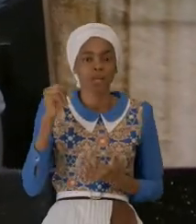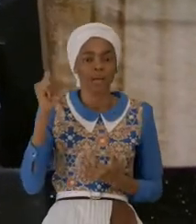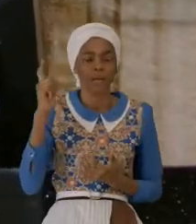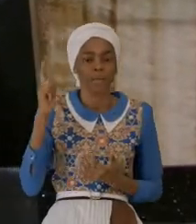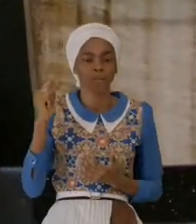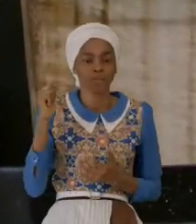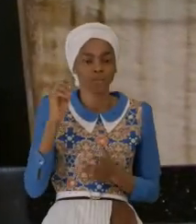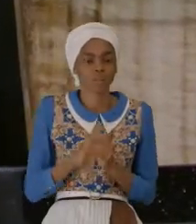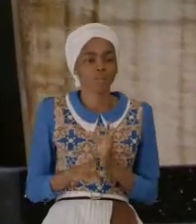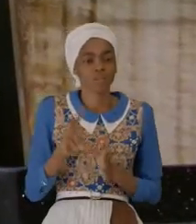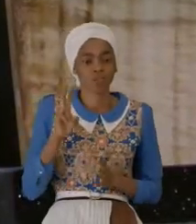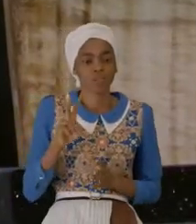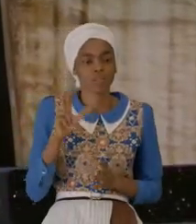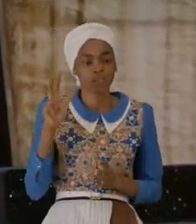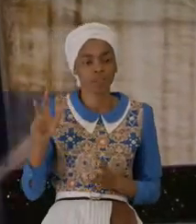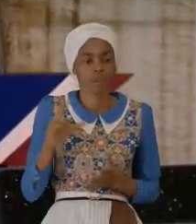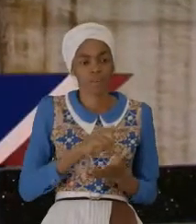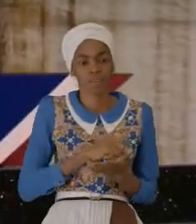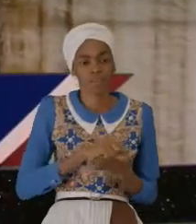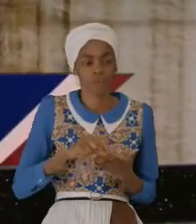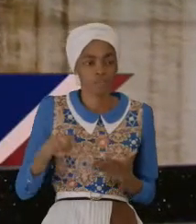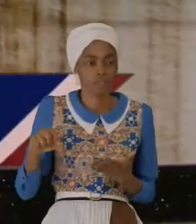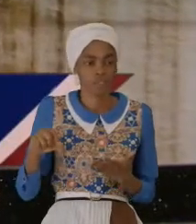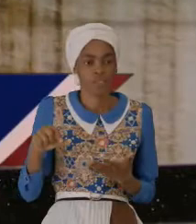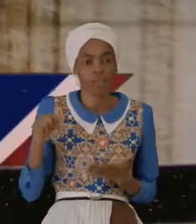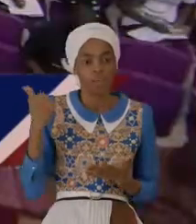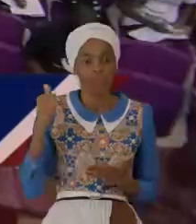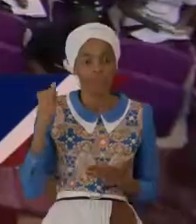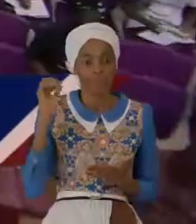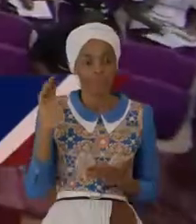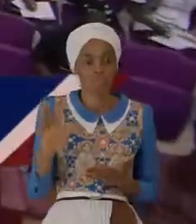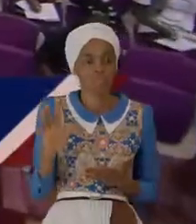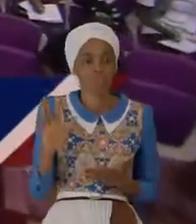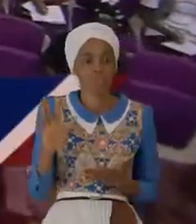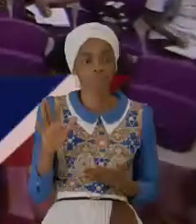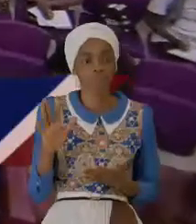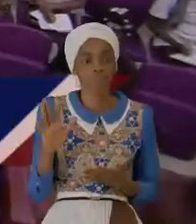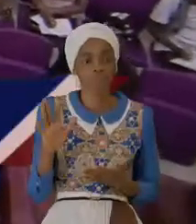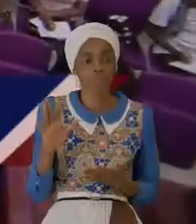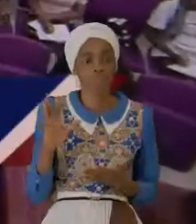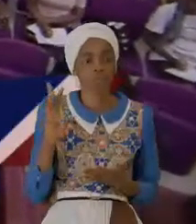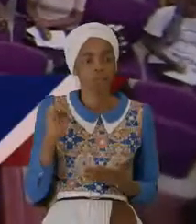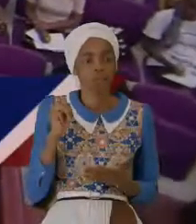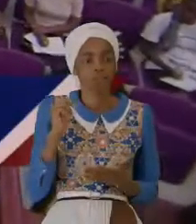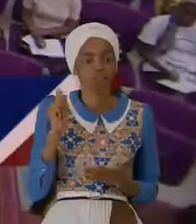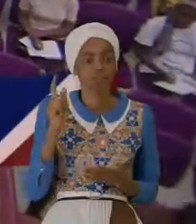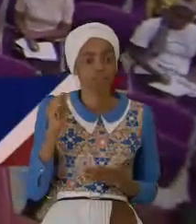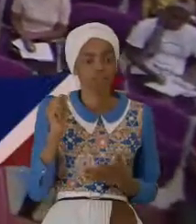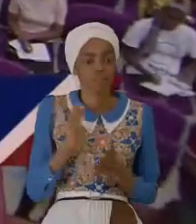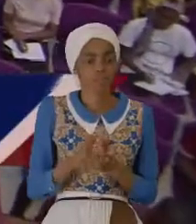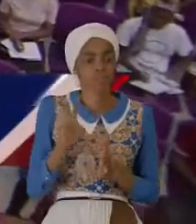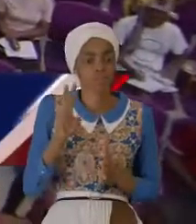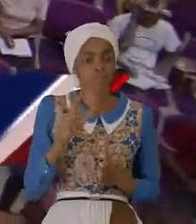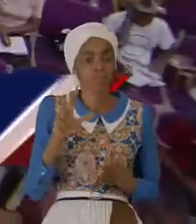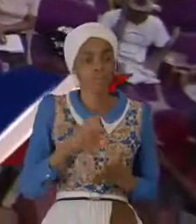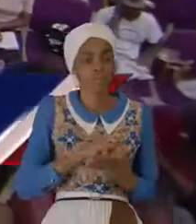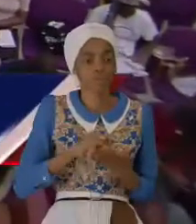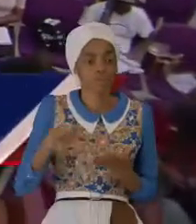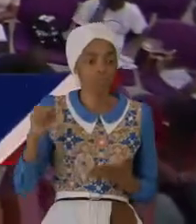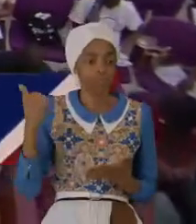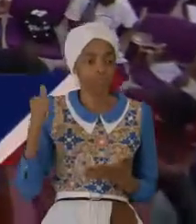23 reading from verse 15. in Matthew 23 verse 15